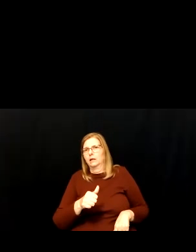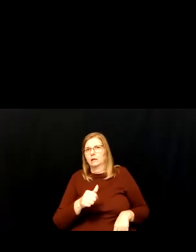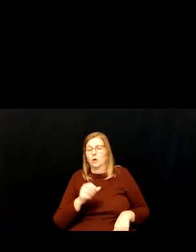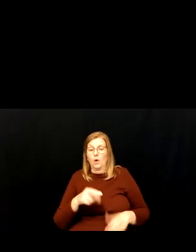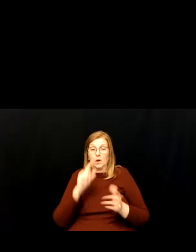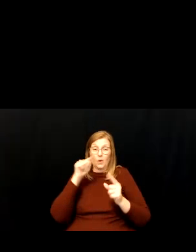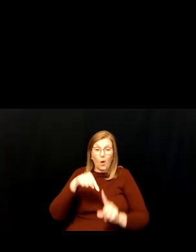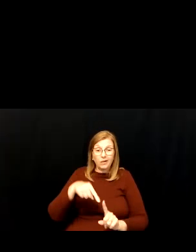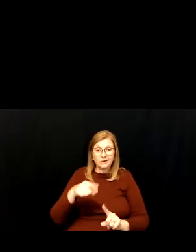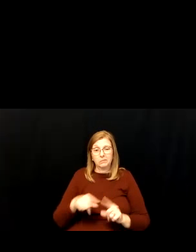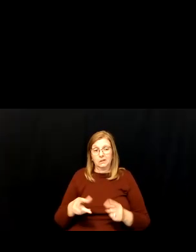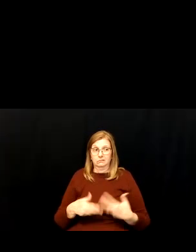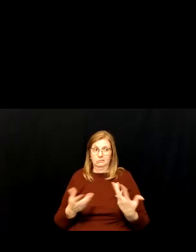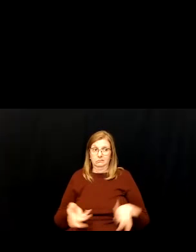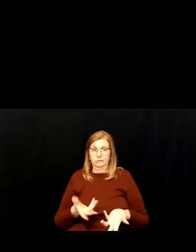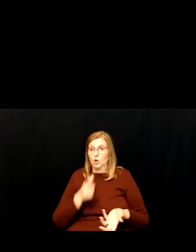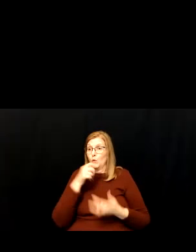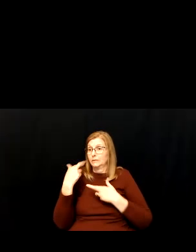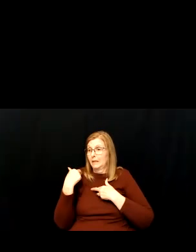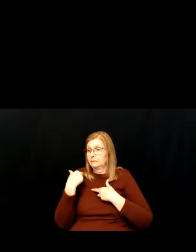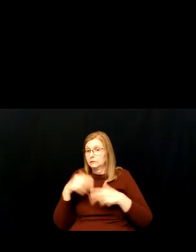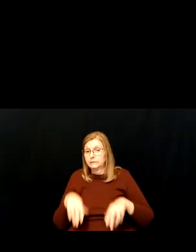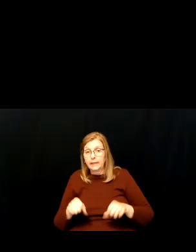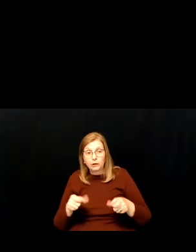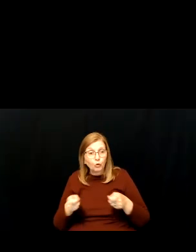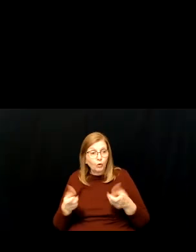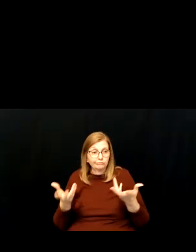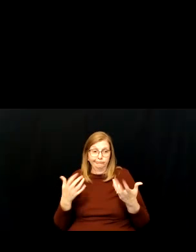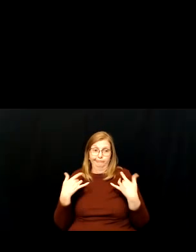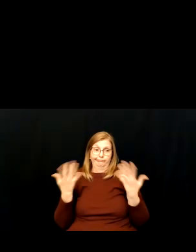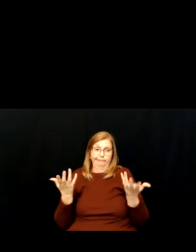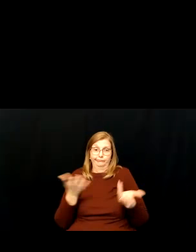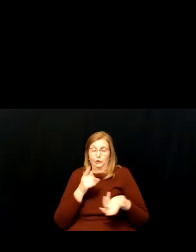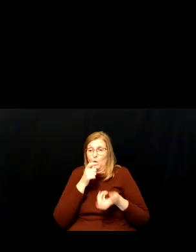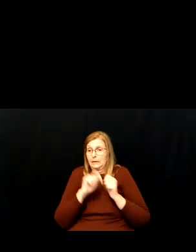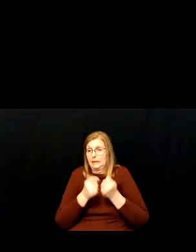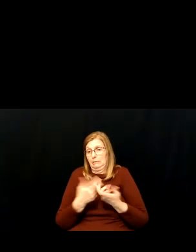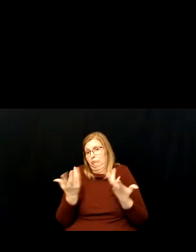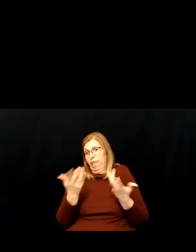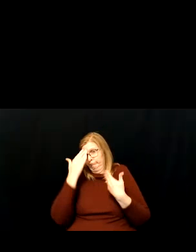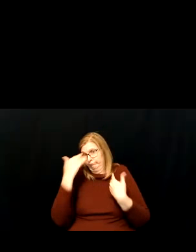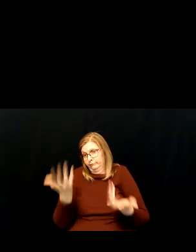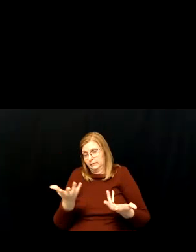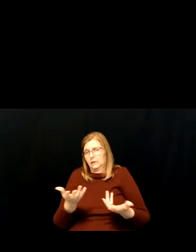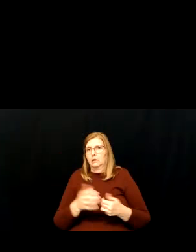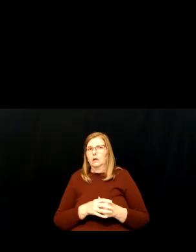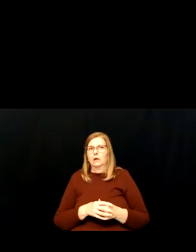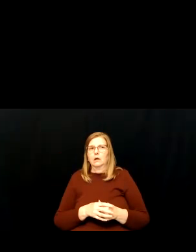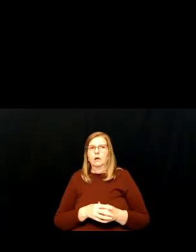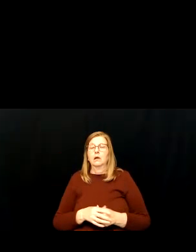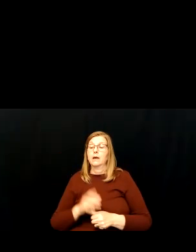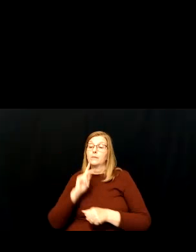now we're not going to say who's in charge or who is part of the team that is responsible. Where promising